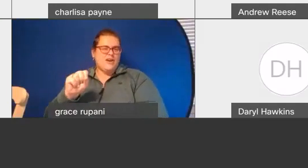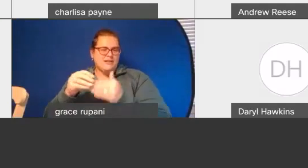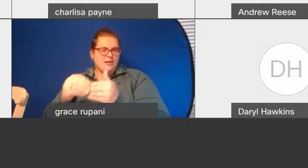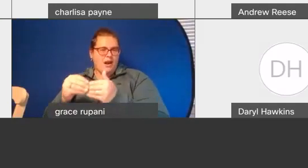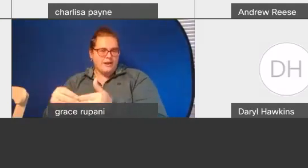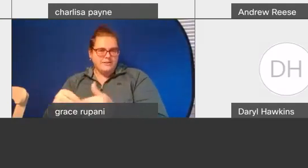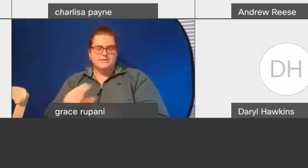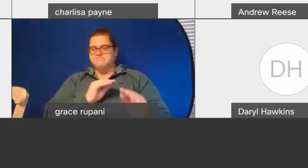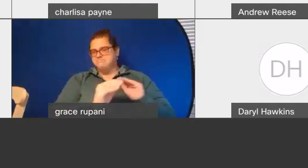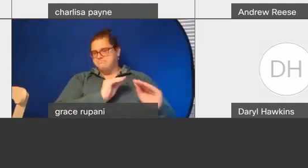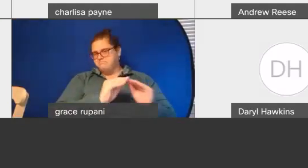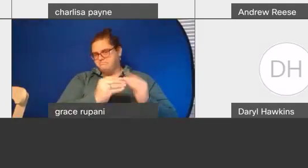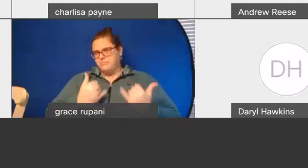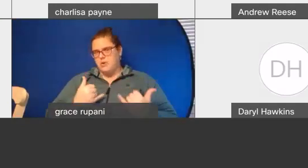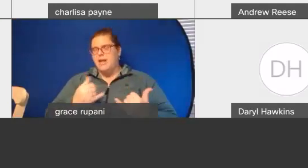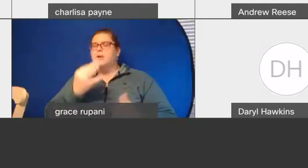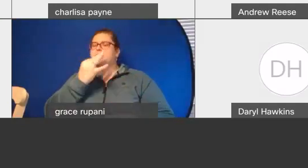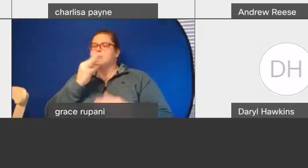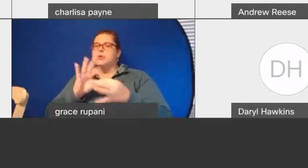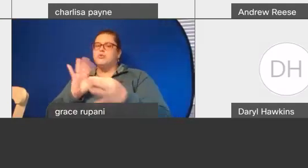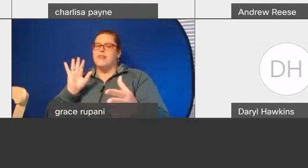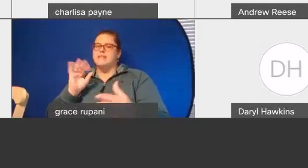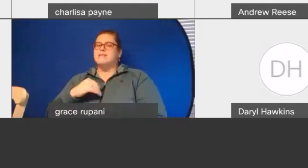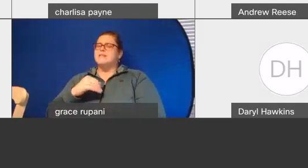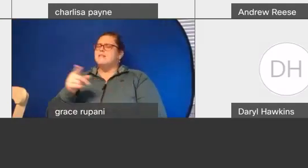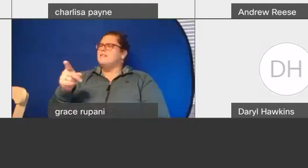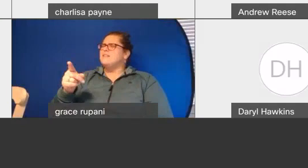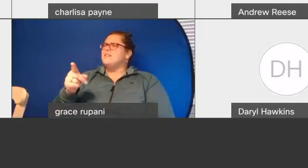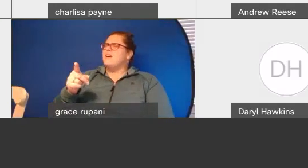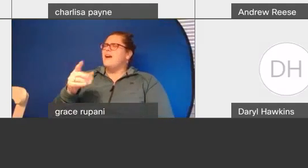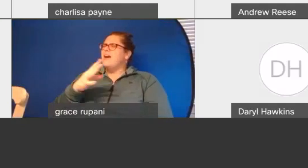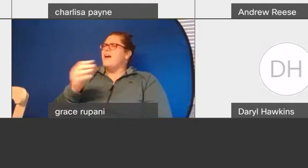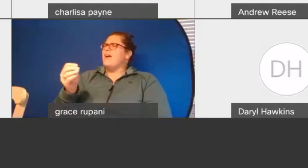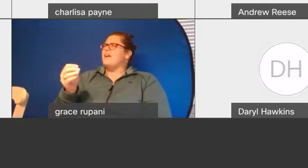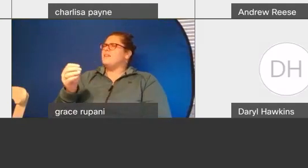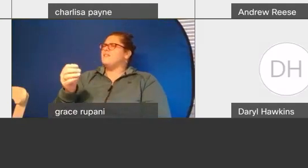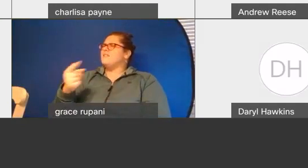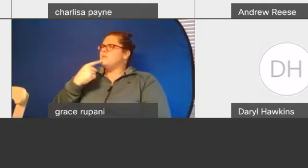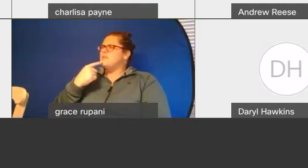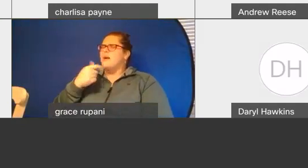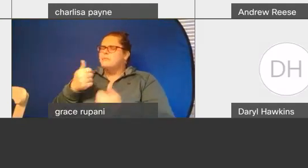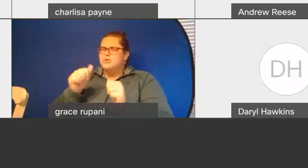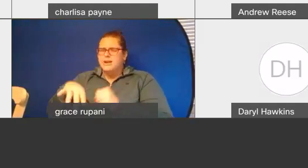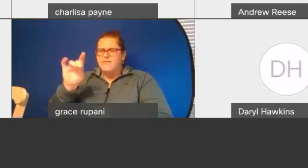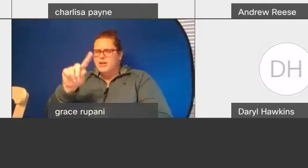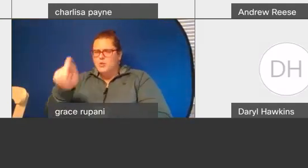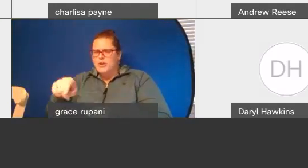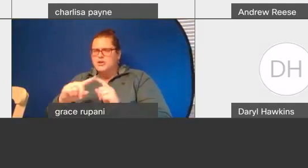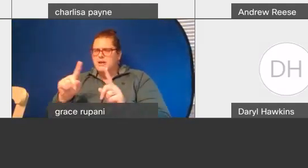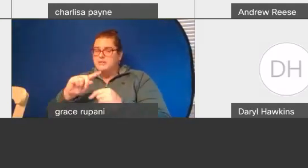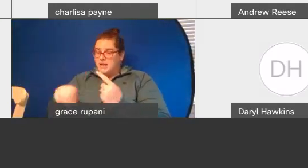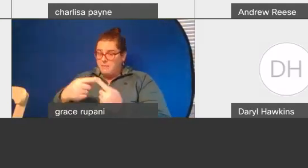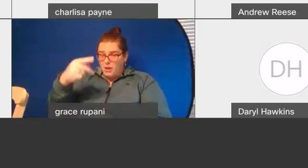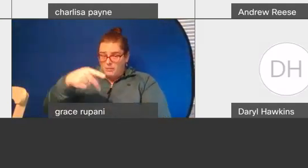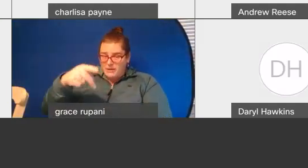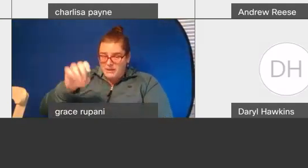PPE clarification that it asked Directory. Sorry, I'm trying to find the chat, the question on the chat as well. But oh no, that